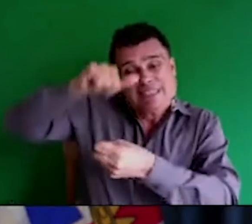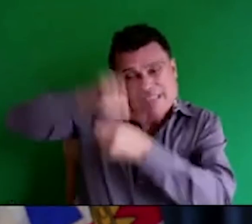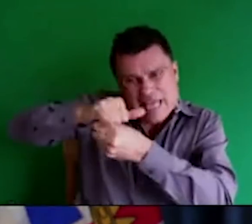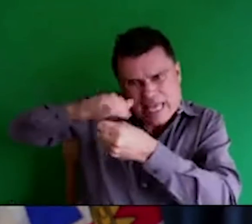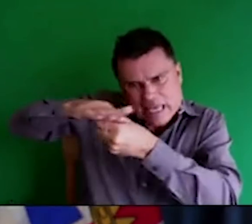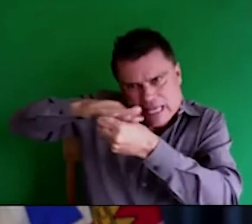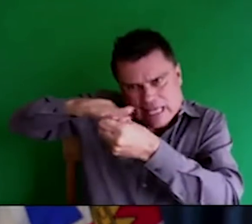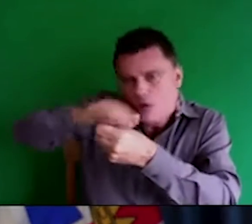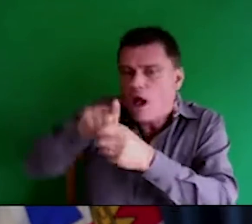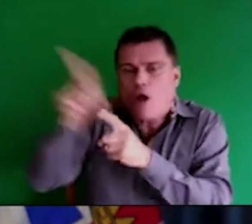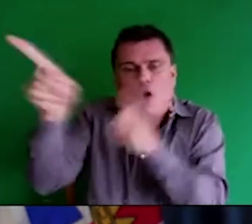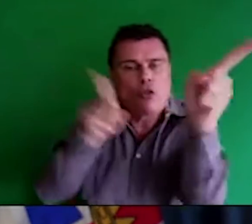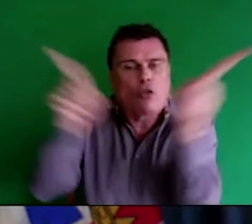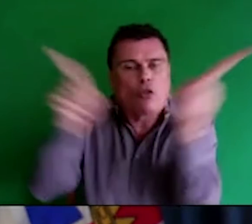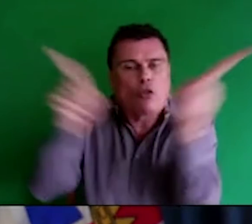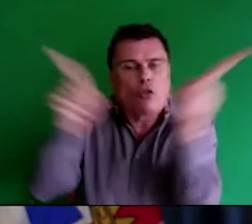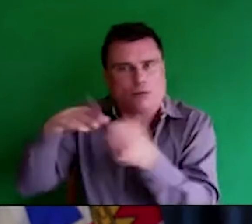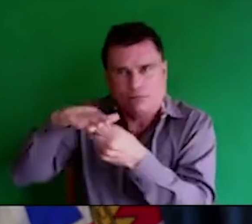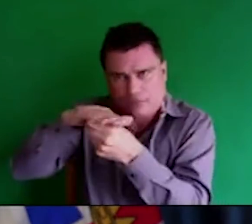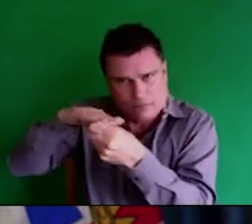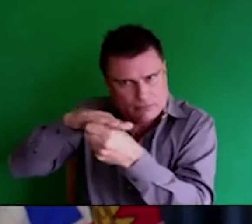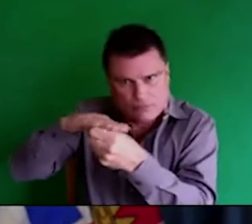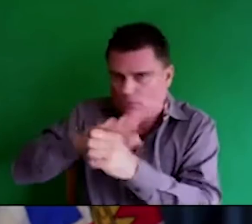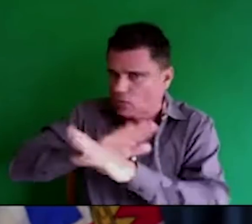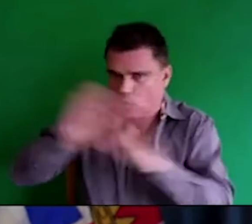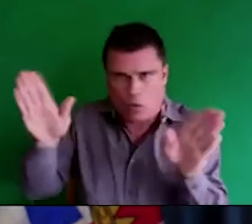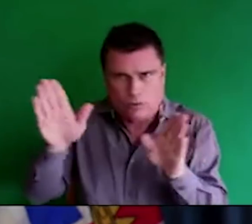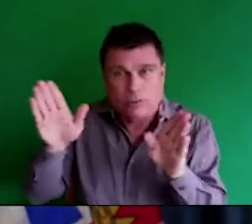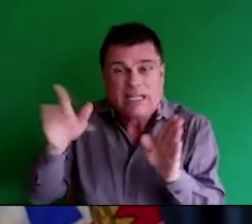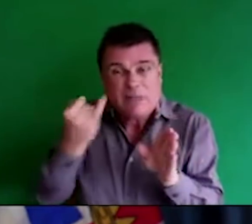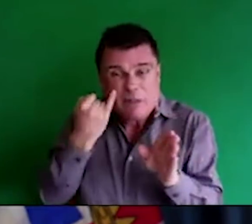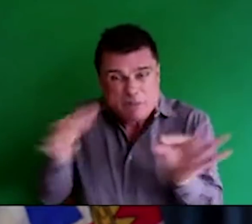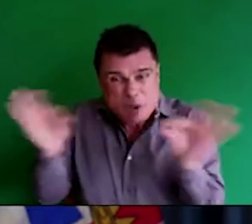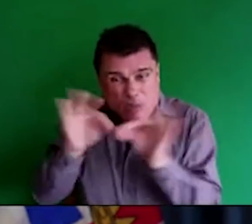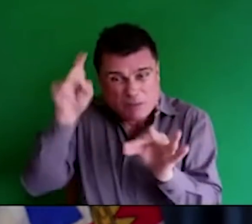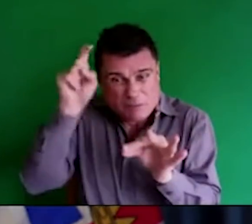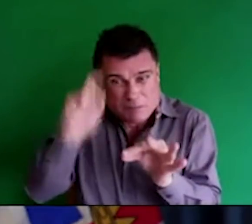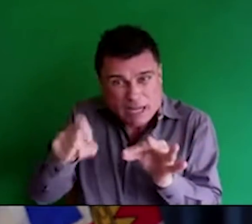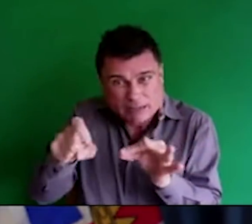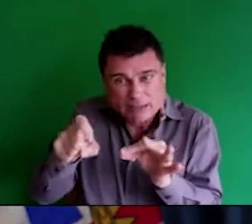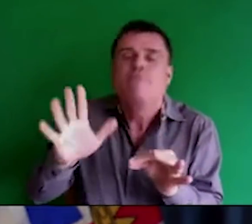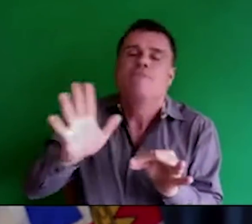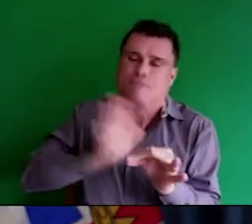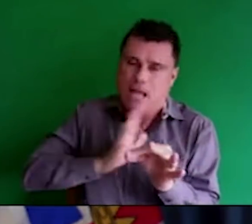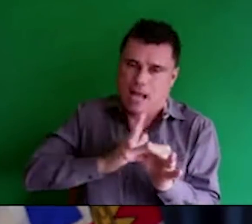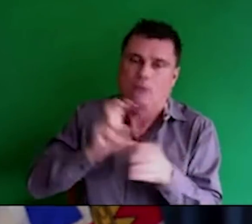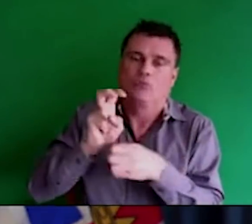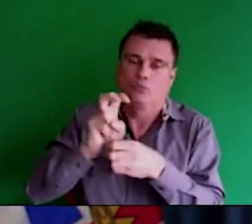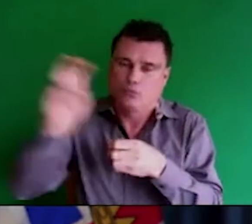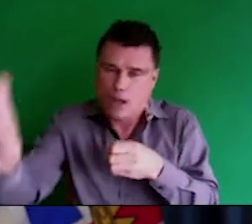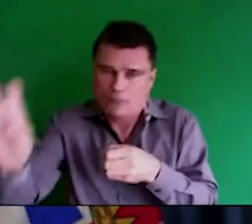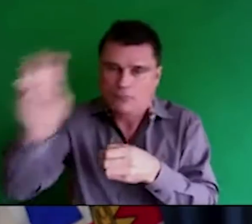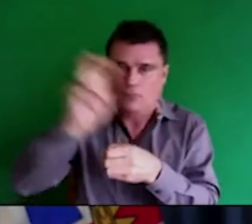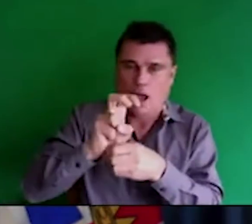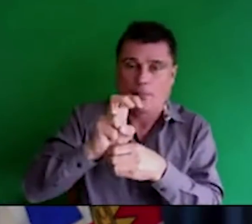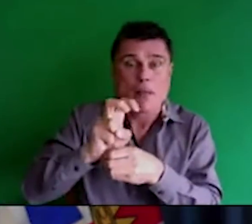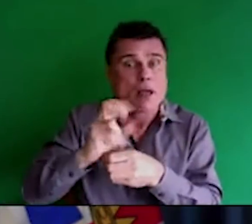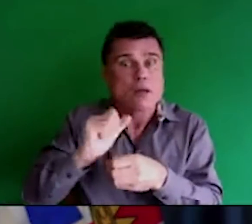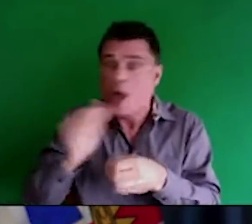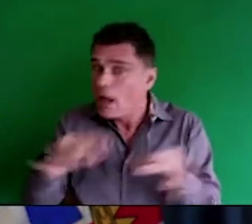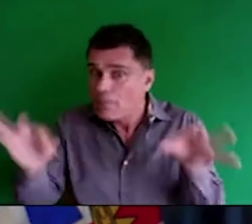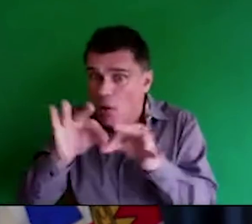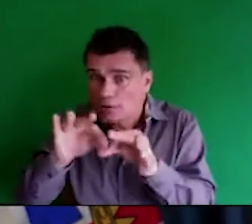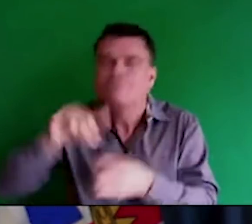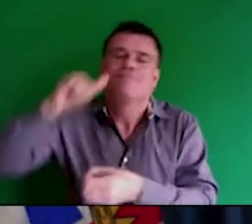only essential travel. We need to make sure that indoor physical activities are under a new safety plan. That